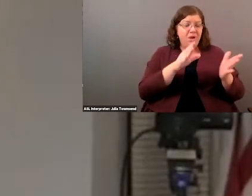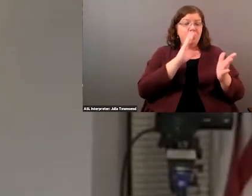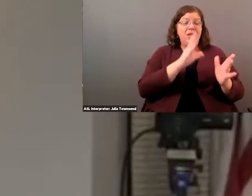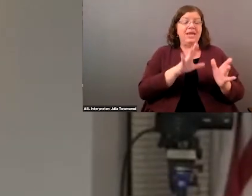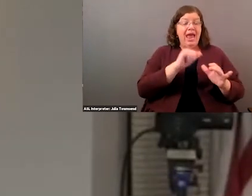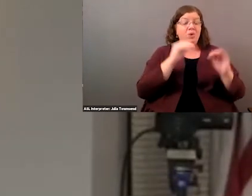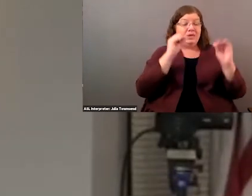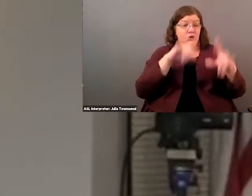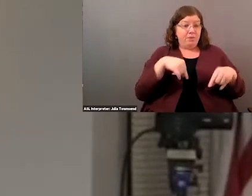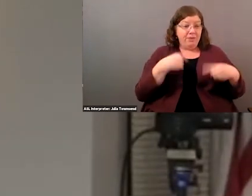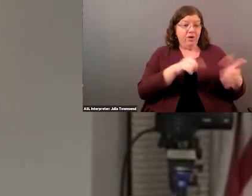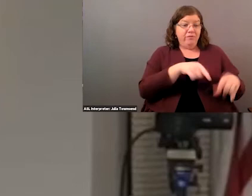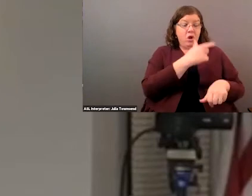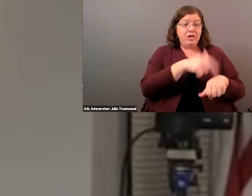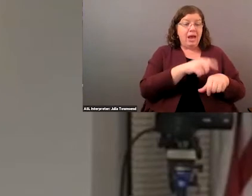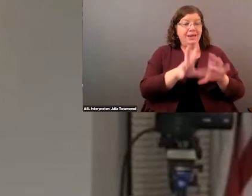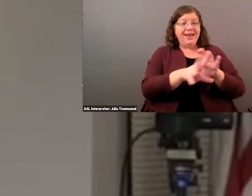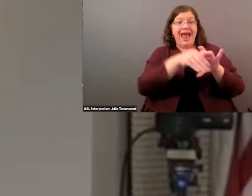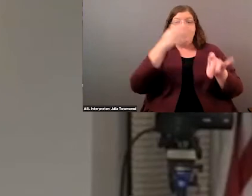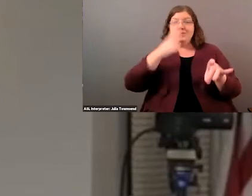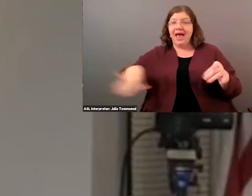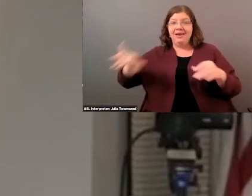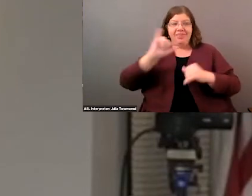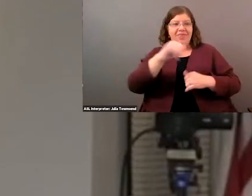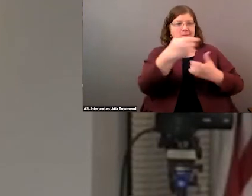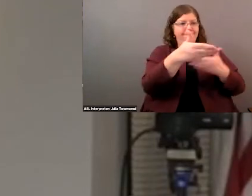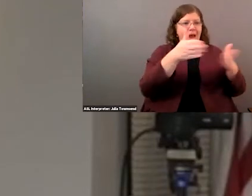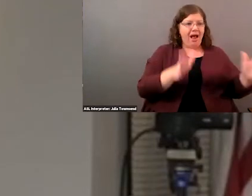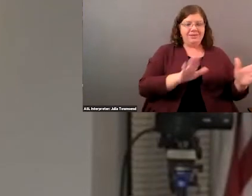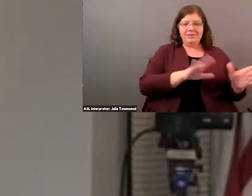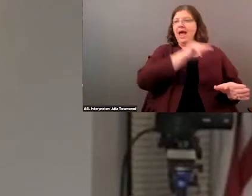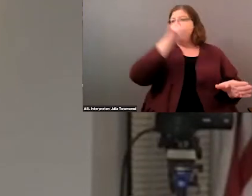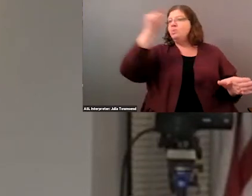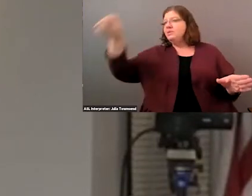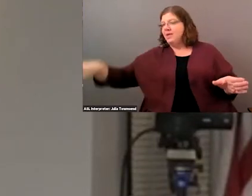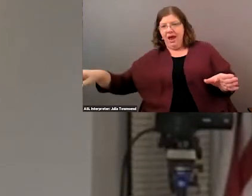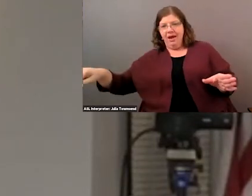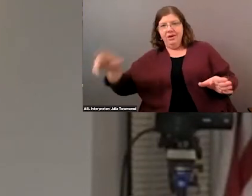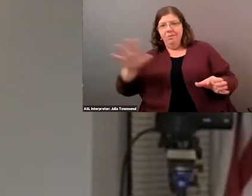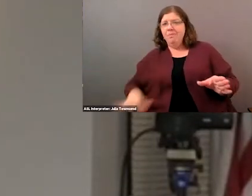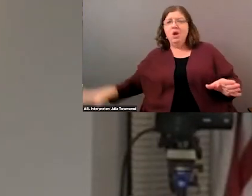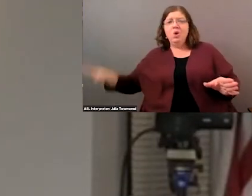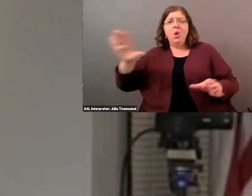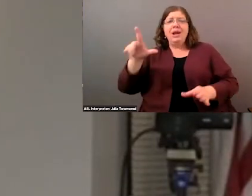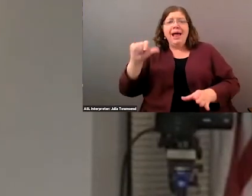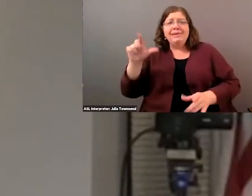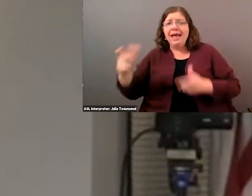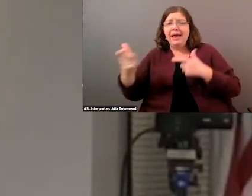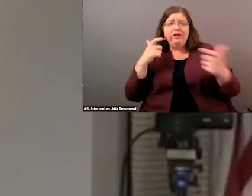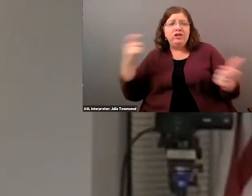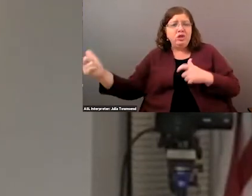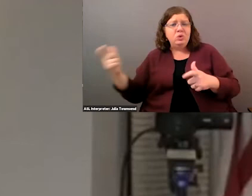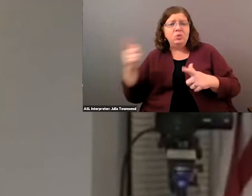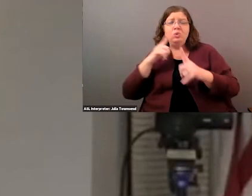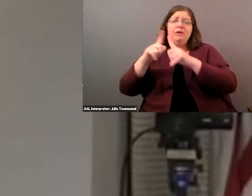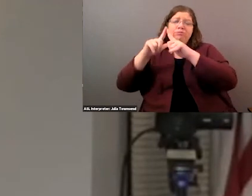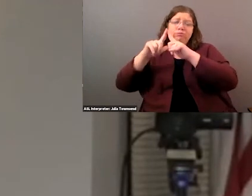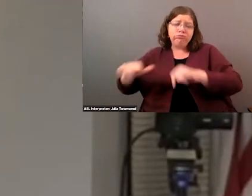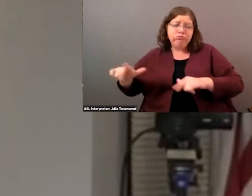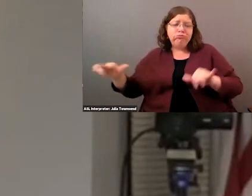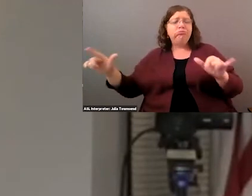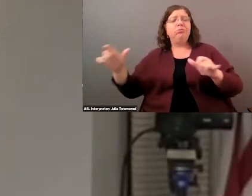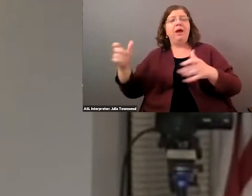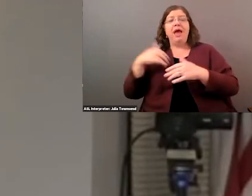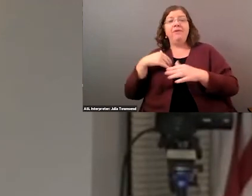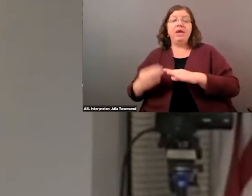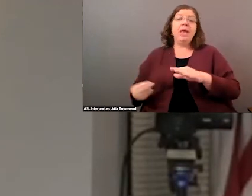Los Angeles down there, other, you know, where you really have that diverse property. That's even up north in terms of that. And I know all the constraints of that, but I think we need to